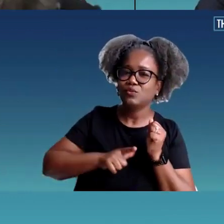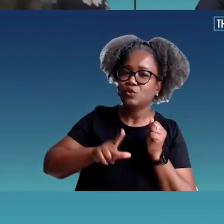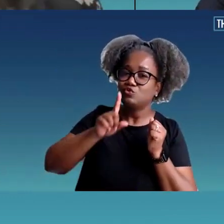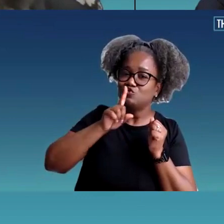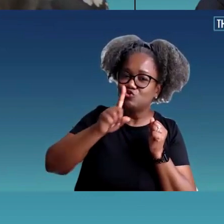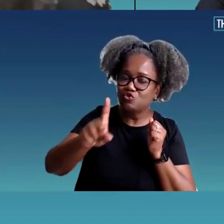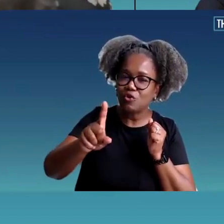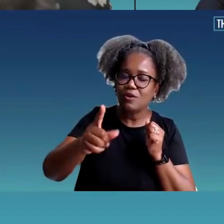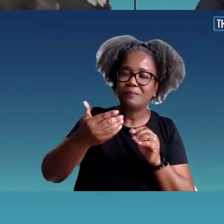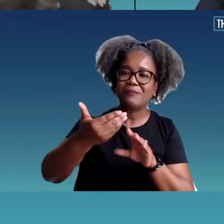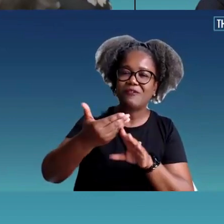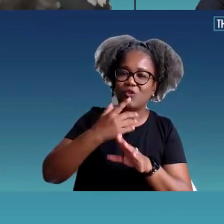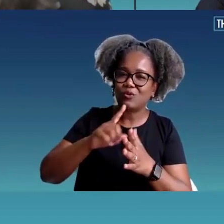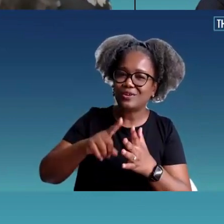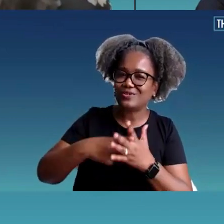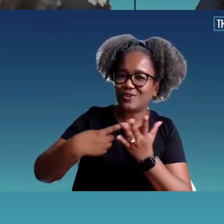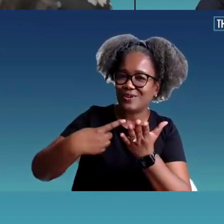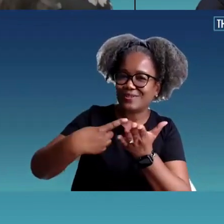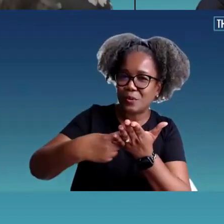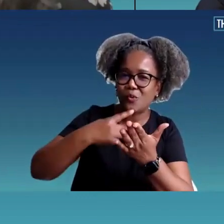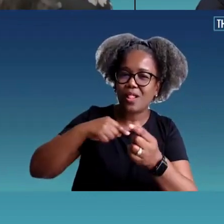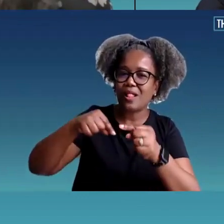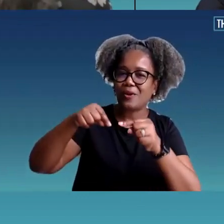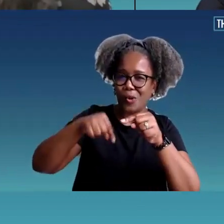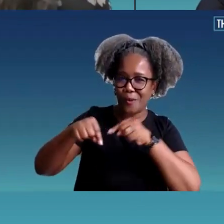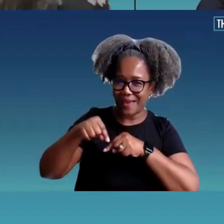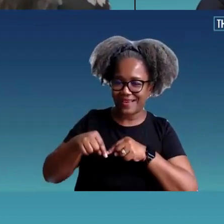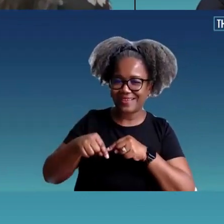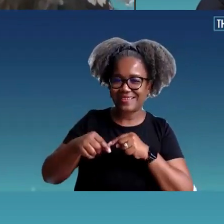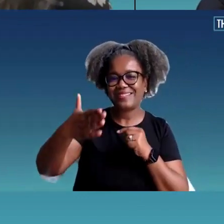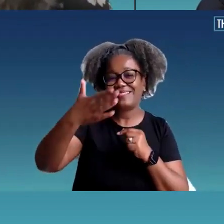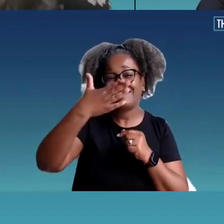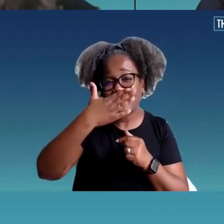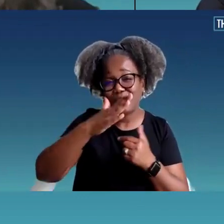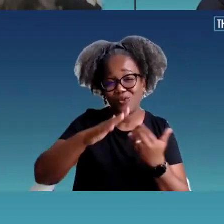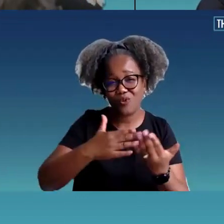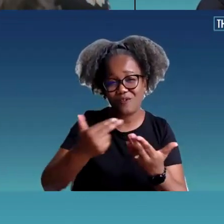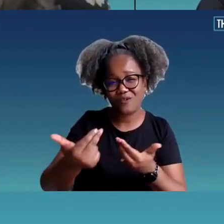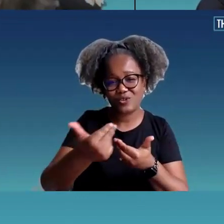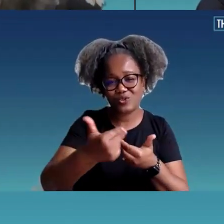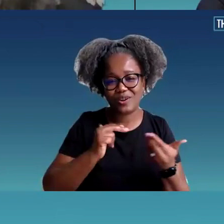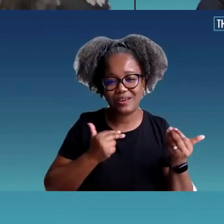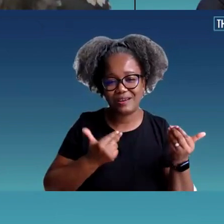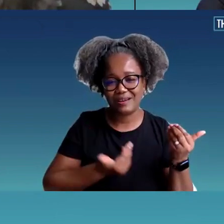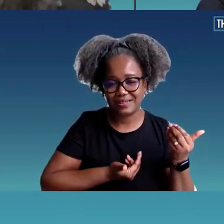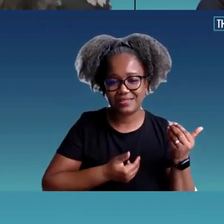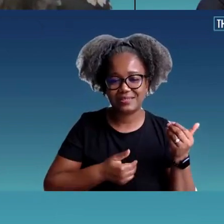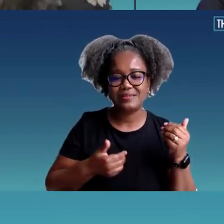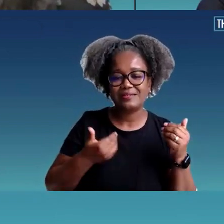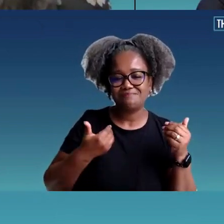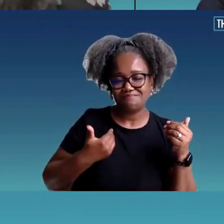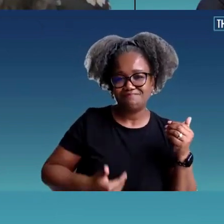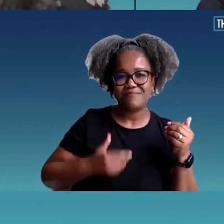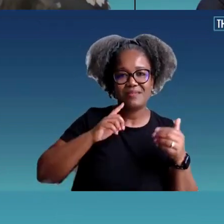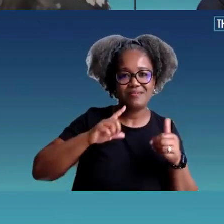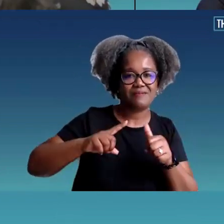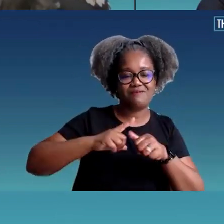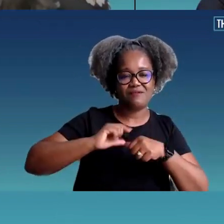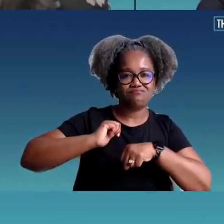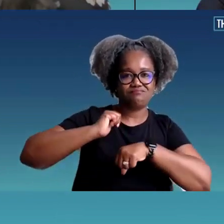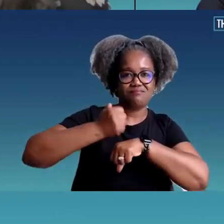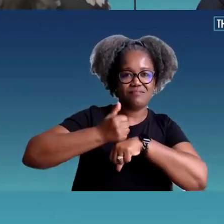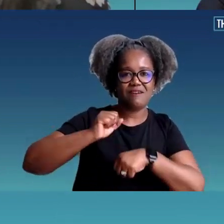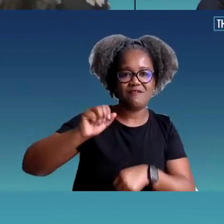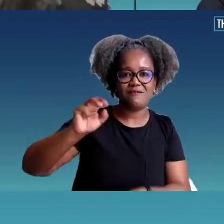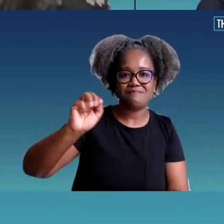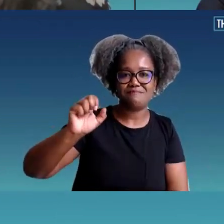us today. I am the inaugural Director of Health Equity at Maven Clinic. For those of you who do not know,